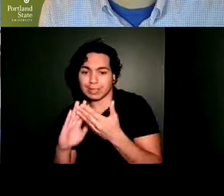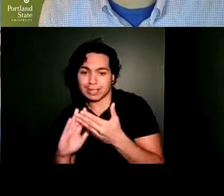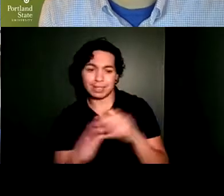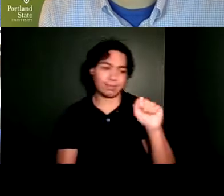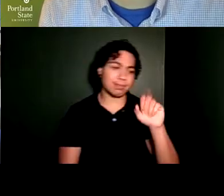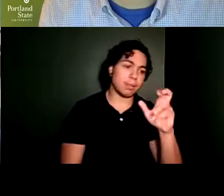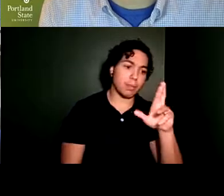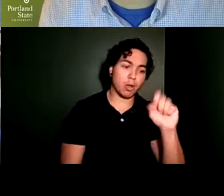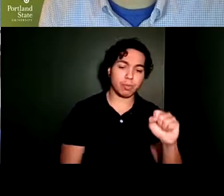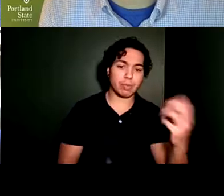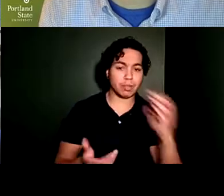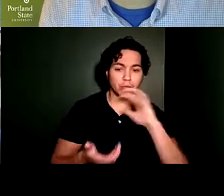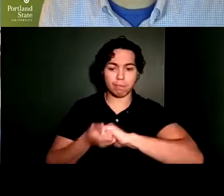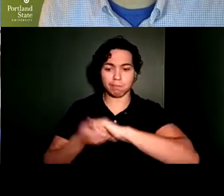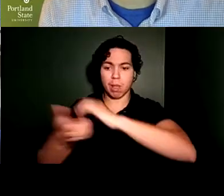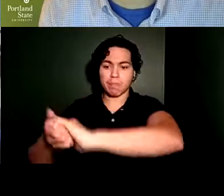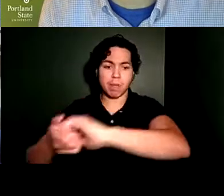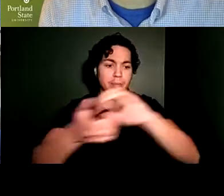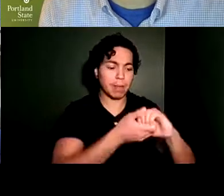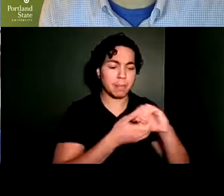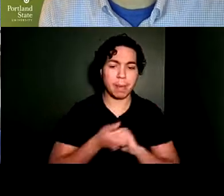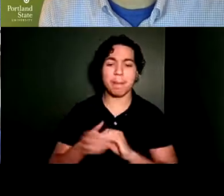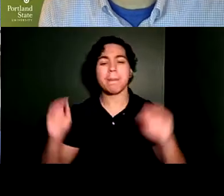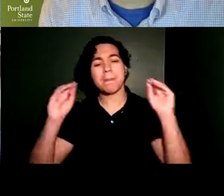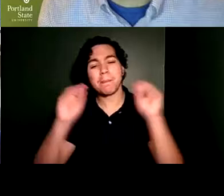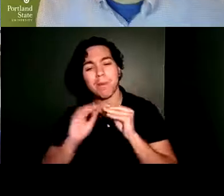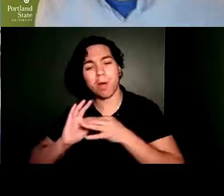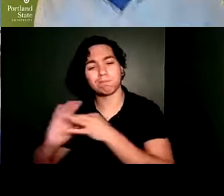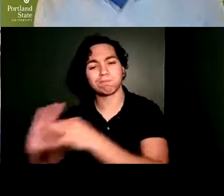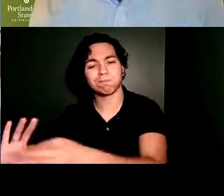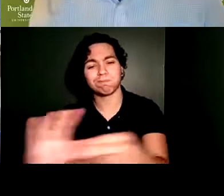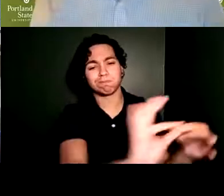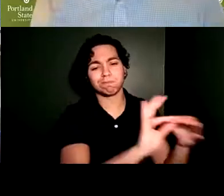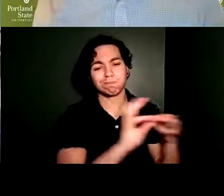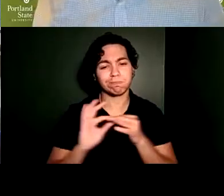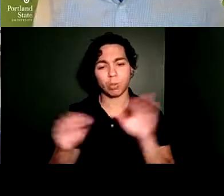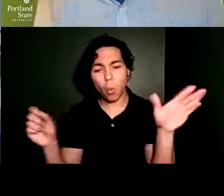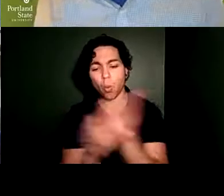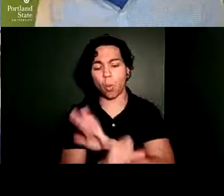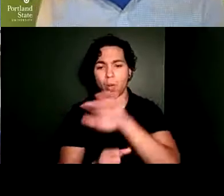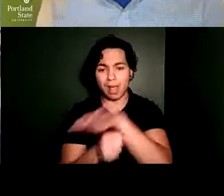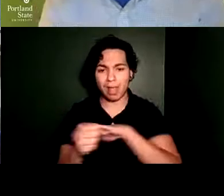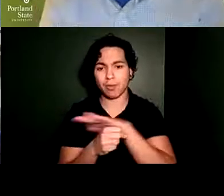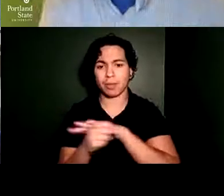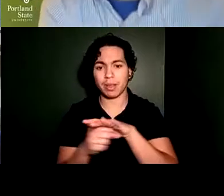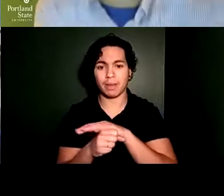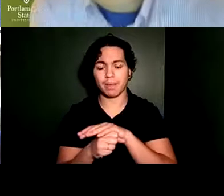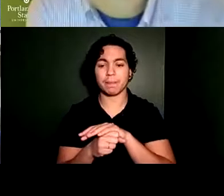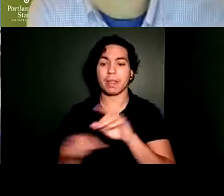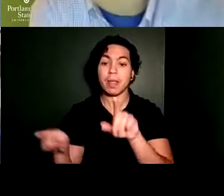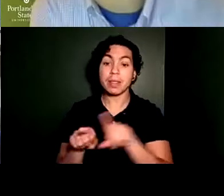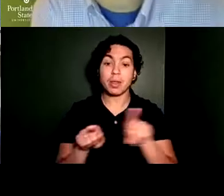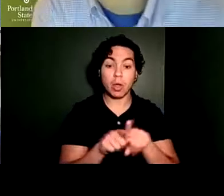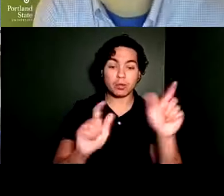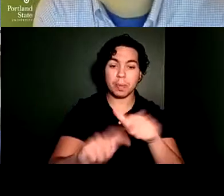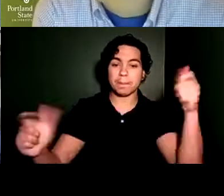into. And that way there could be far more cohesion between these smaller areas, but still kind of the larger